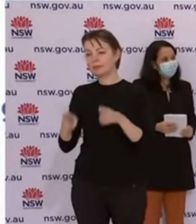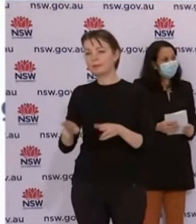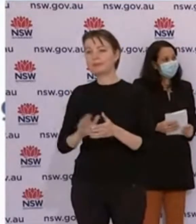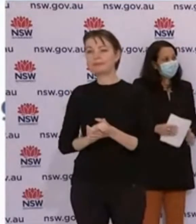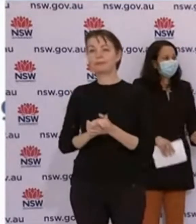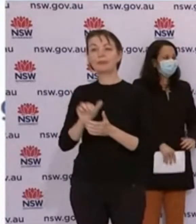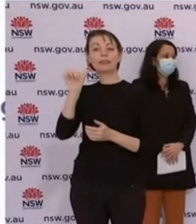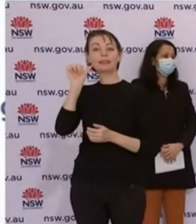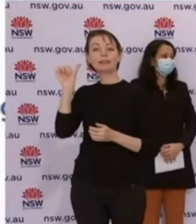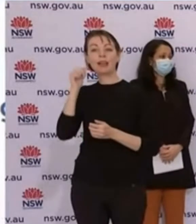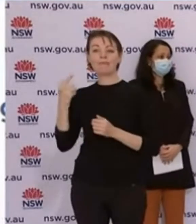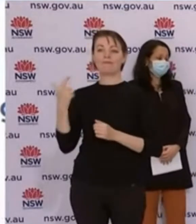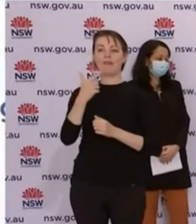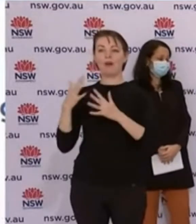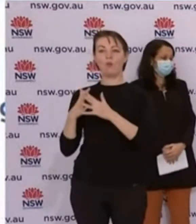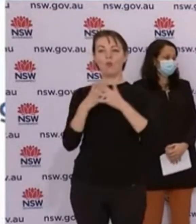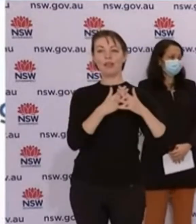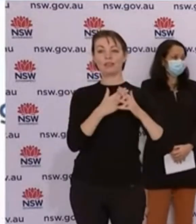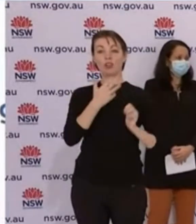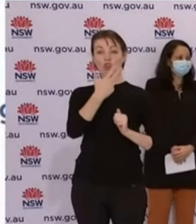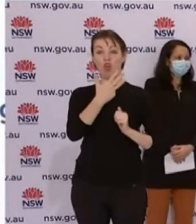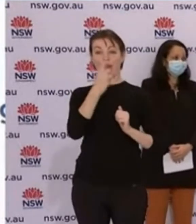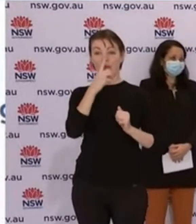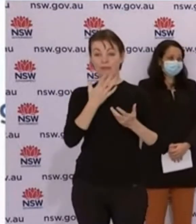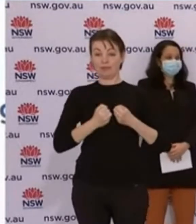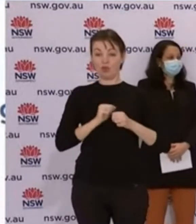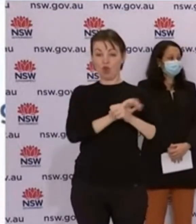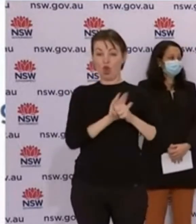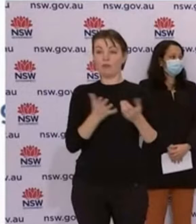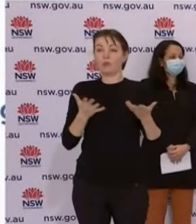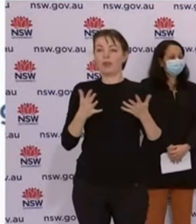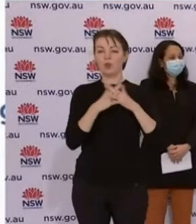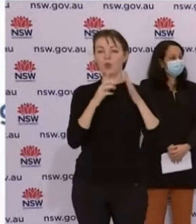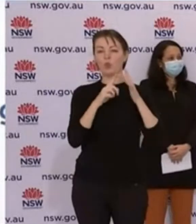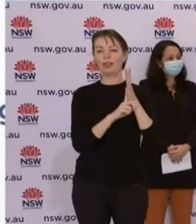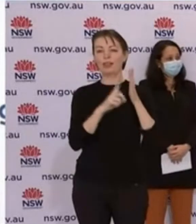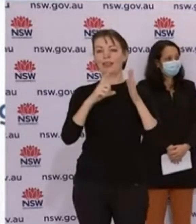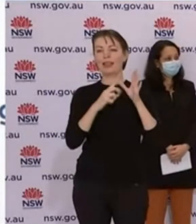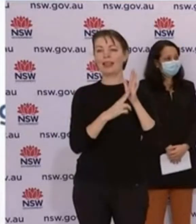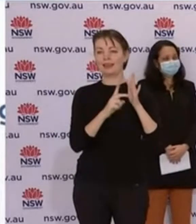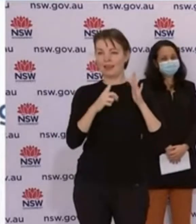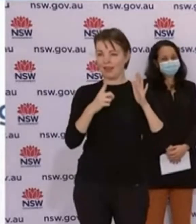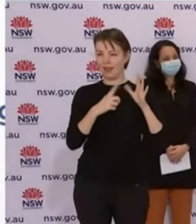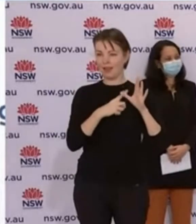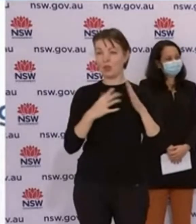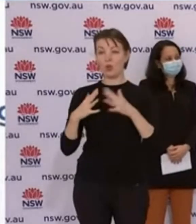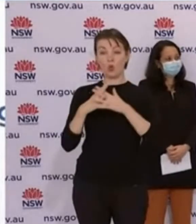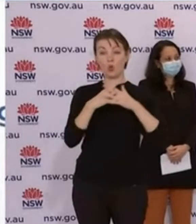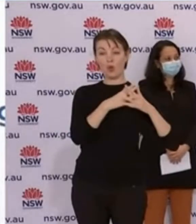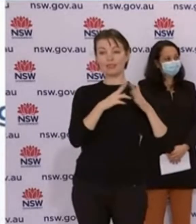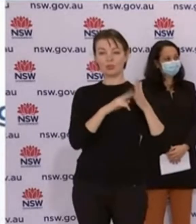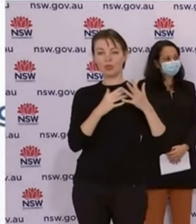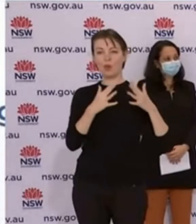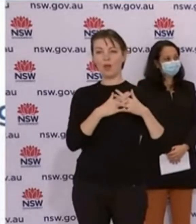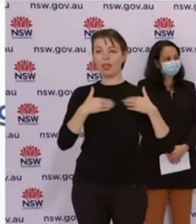the Far West Local Health District, we had 9 cases. All 9 cases were in Wilcannia. In the Western New South Wales Local